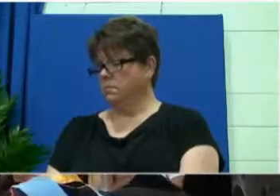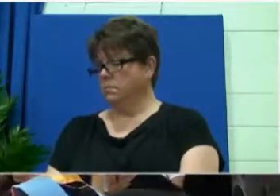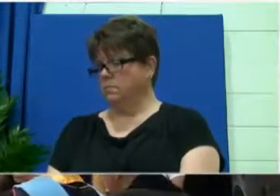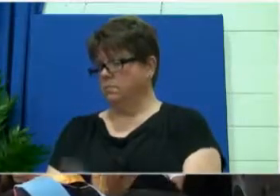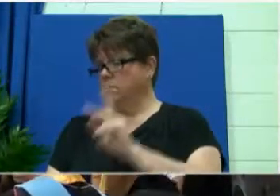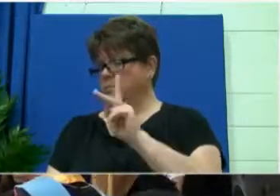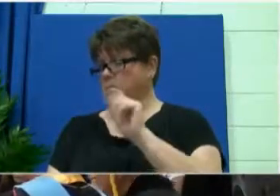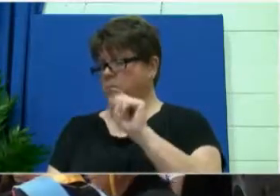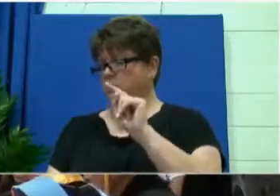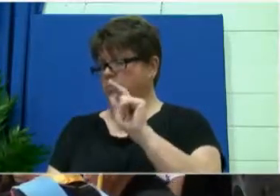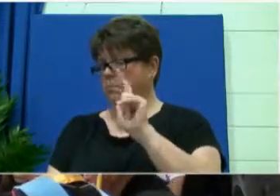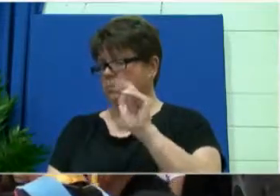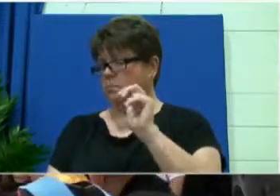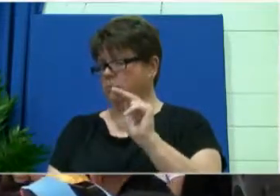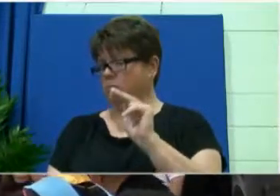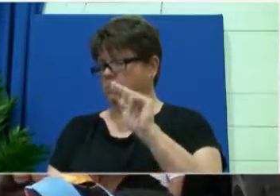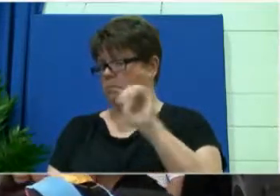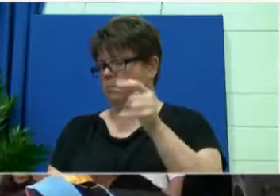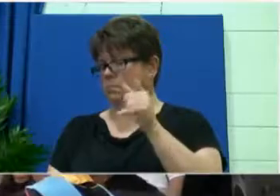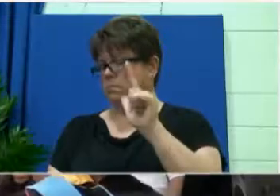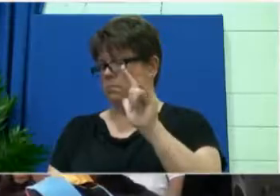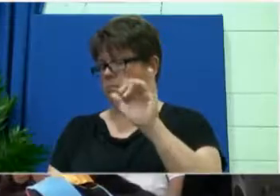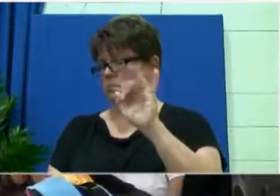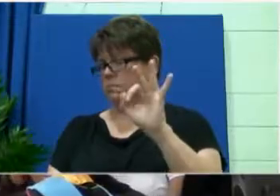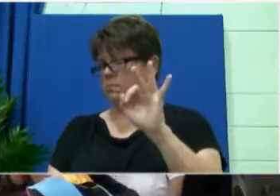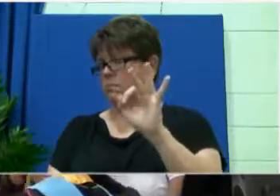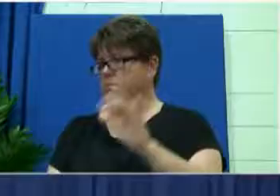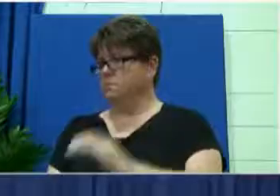Caitlin Marie Jolliffe, Certificate in Dental Assisting.